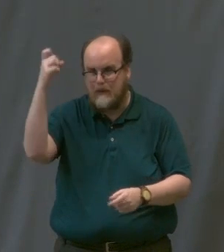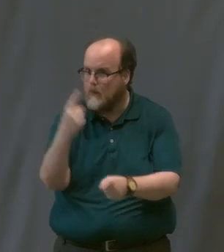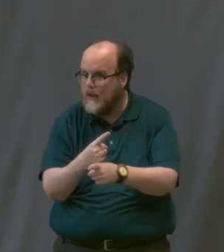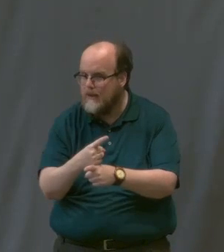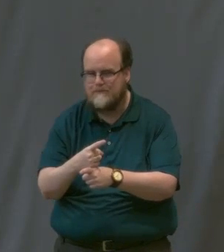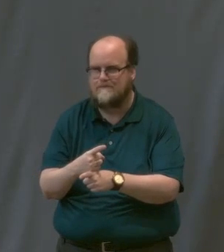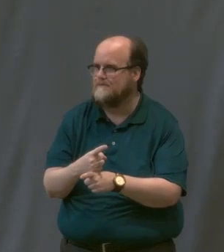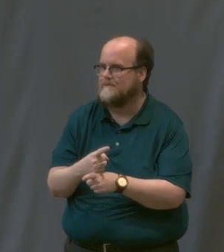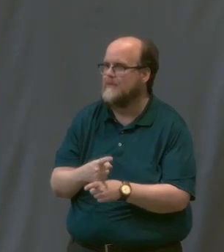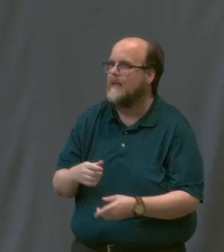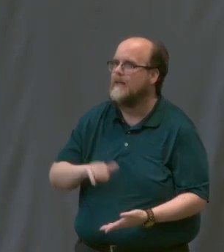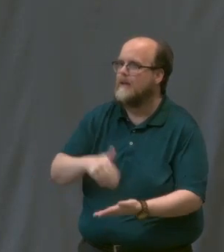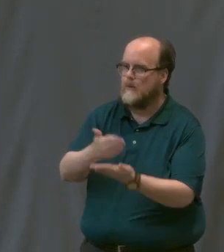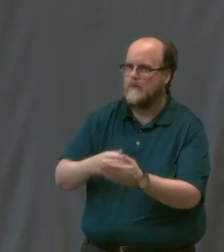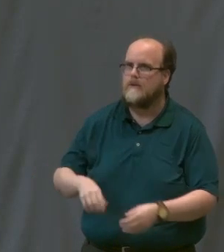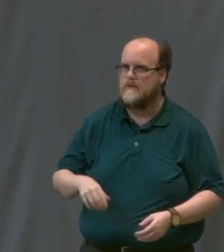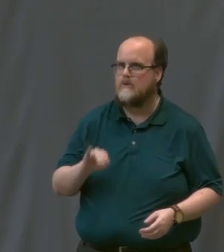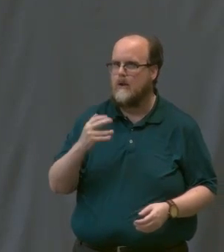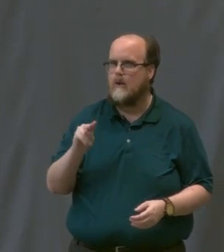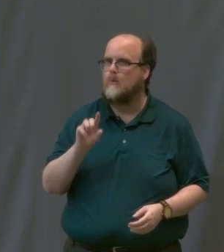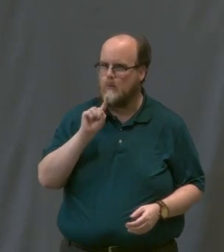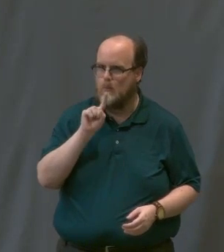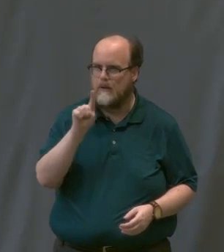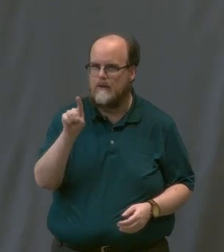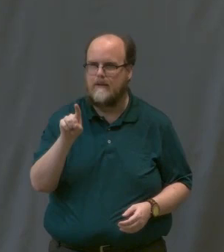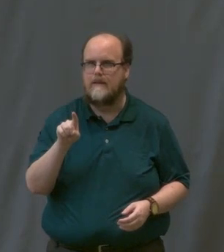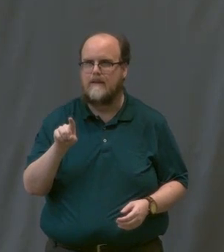This is just more proof that John was indeed